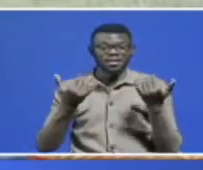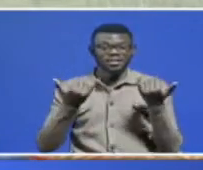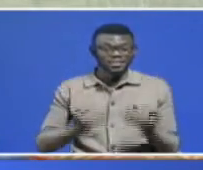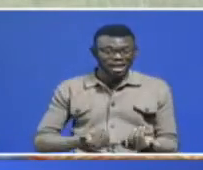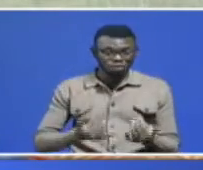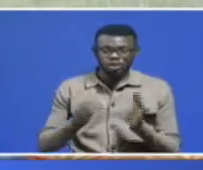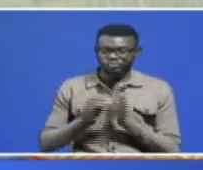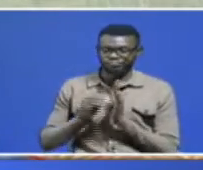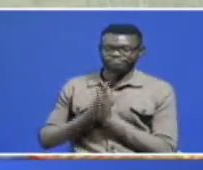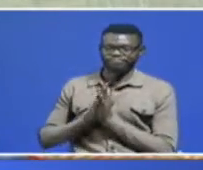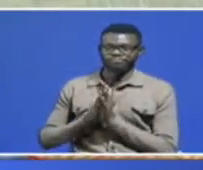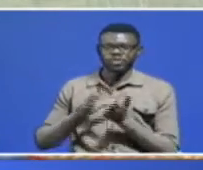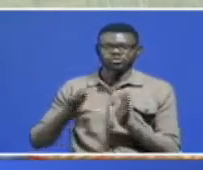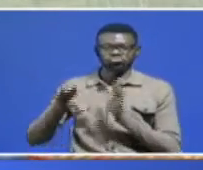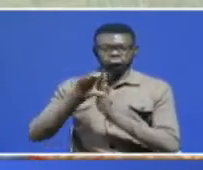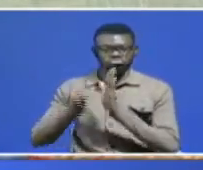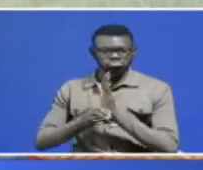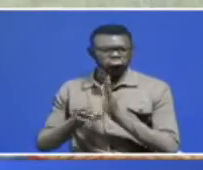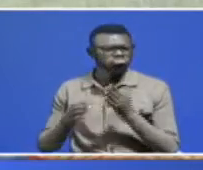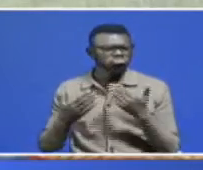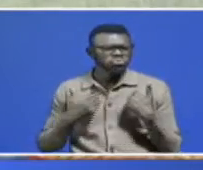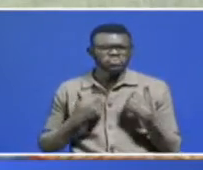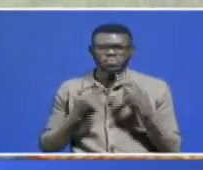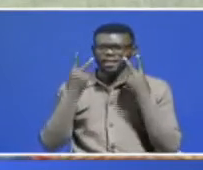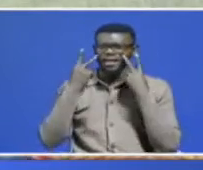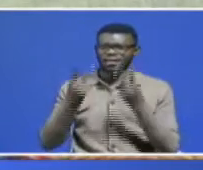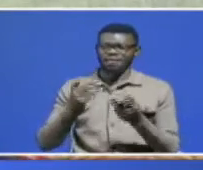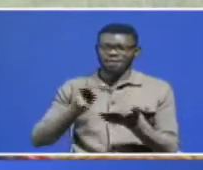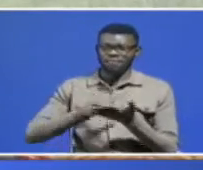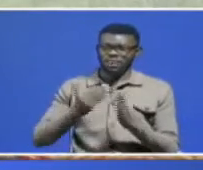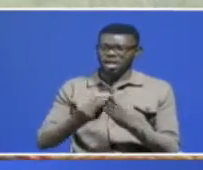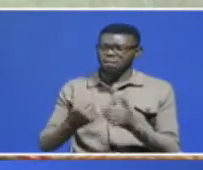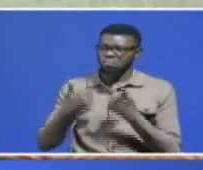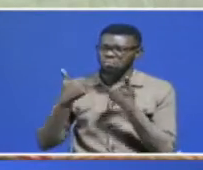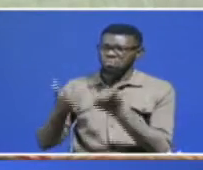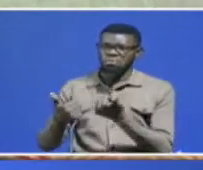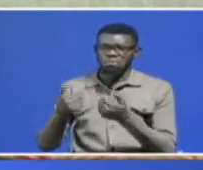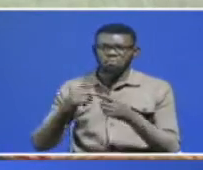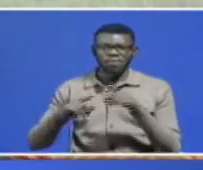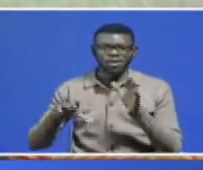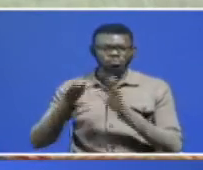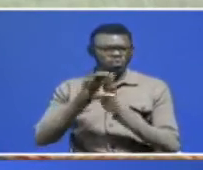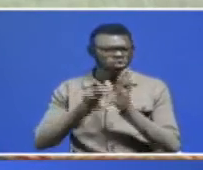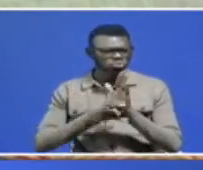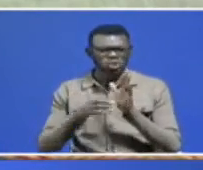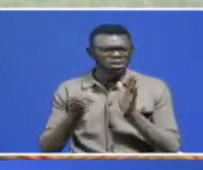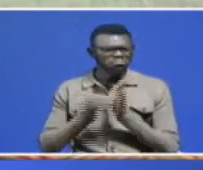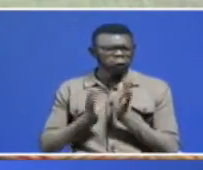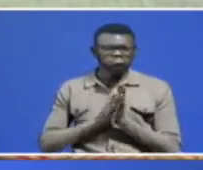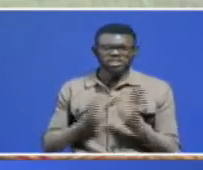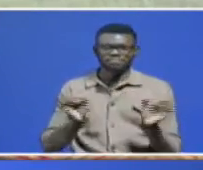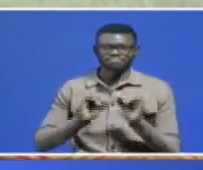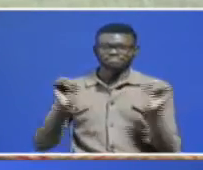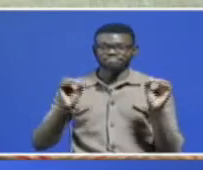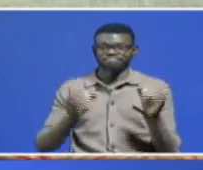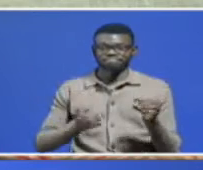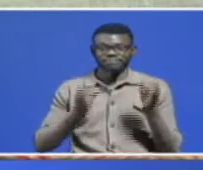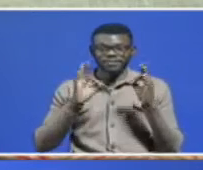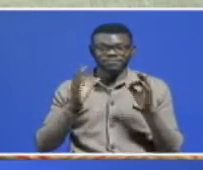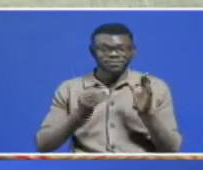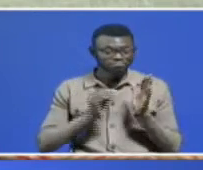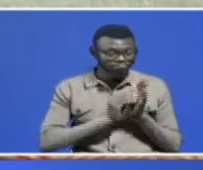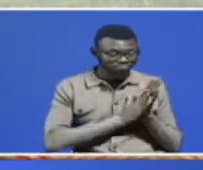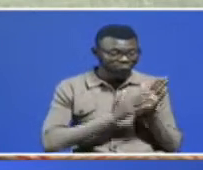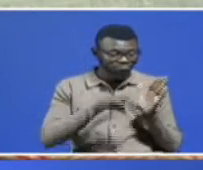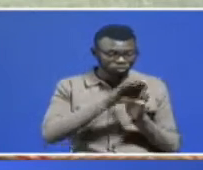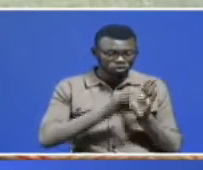where the argument has been that this fund is good, but it's unconstitutional. Now, bringing it to the constitution, I don't think is a bad idea. If